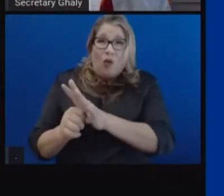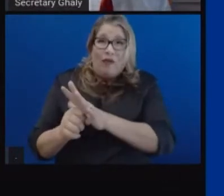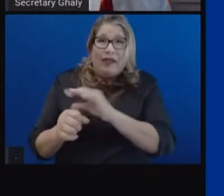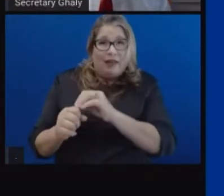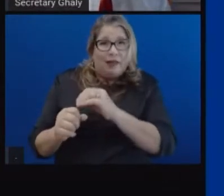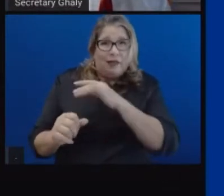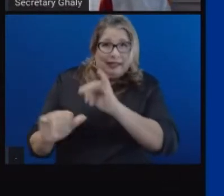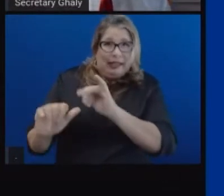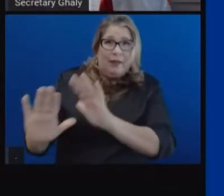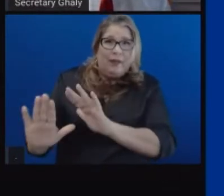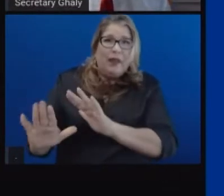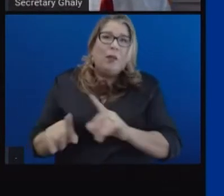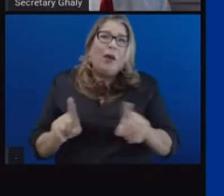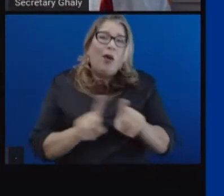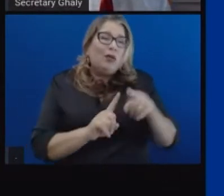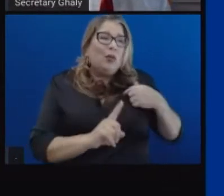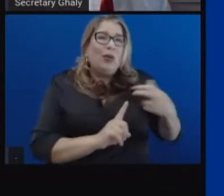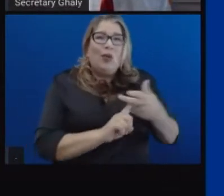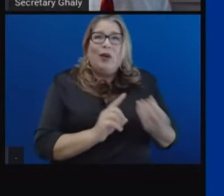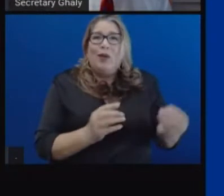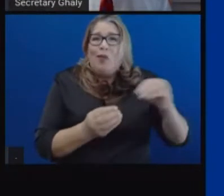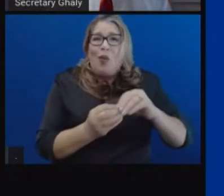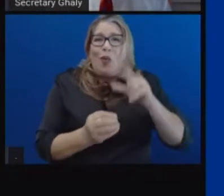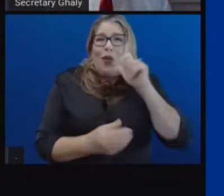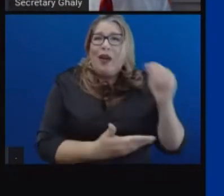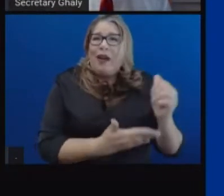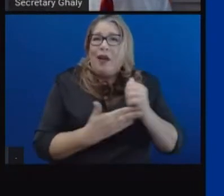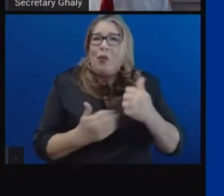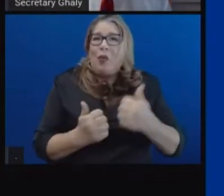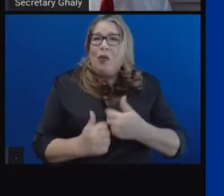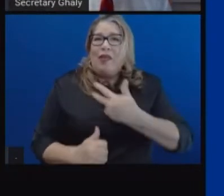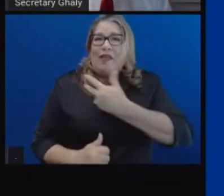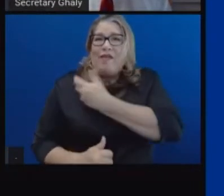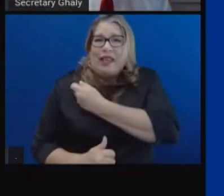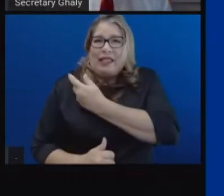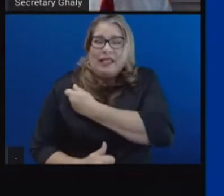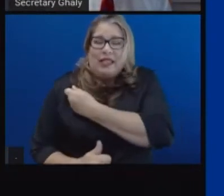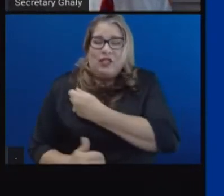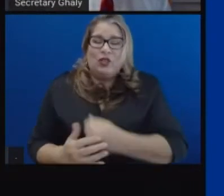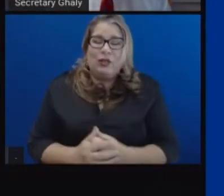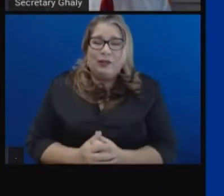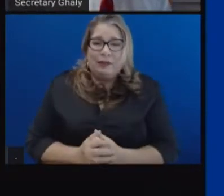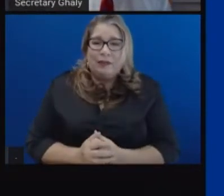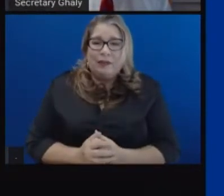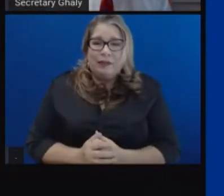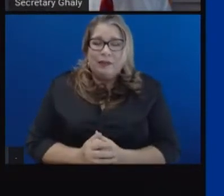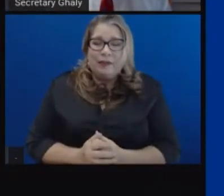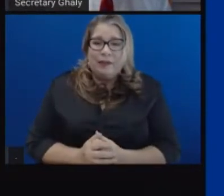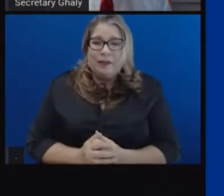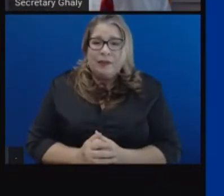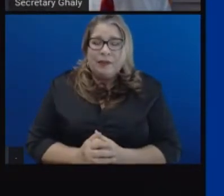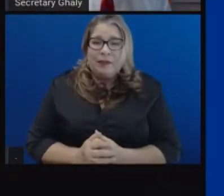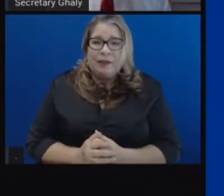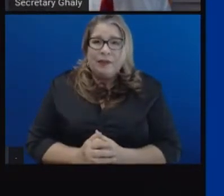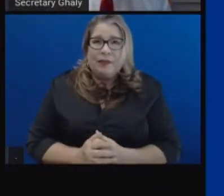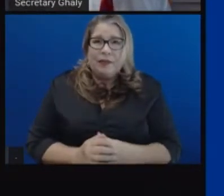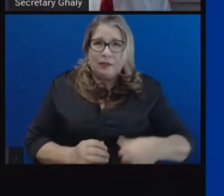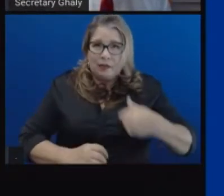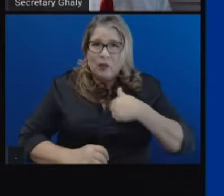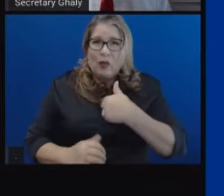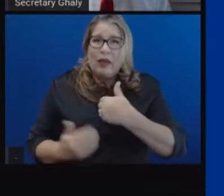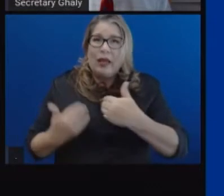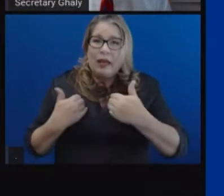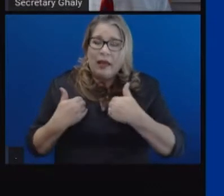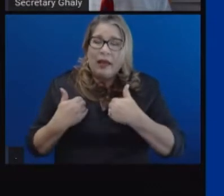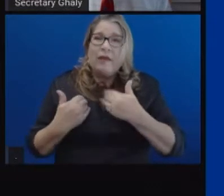these sites, but also continuing the work in those medium and small size vaccination efforts as well, whether that's in a